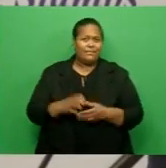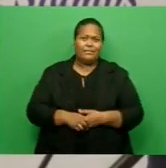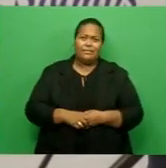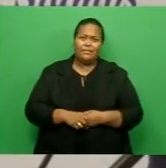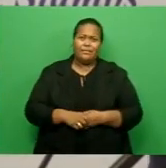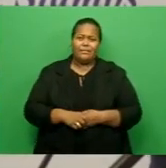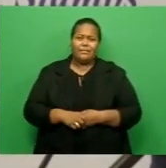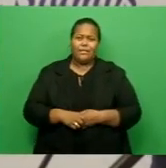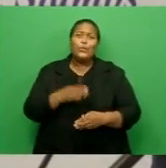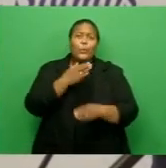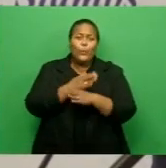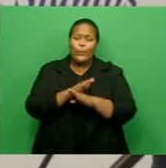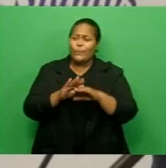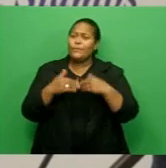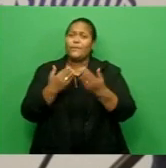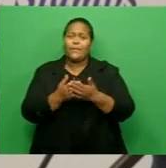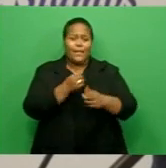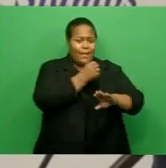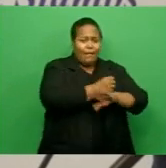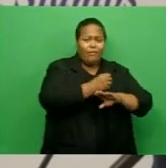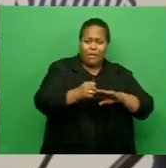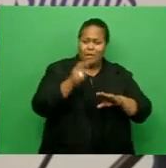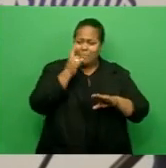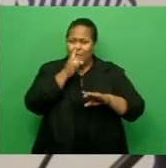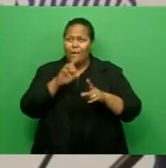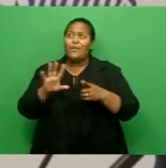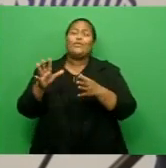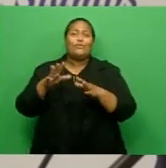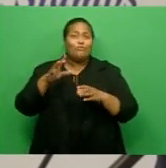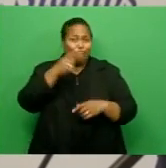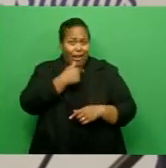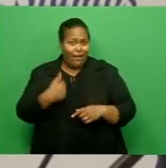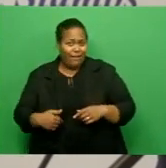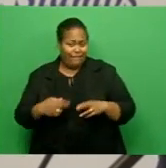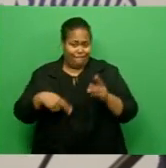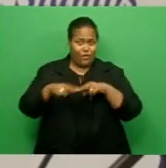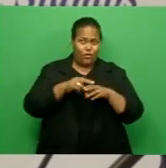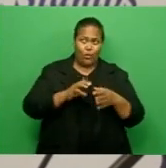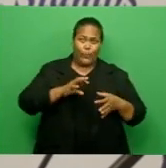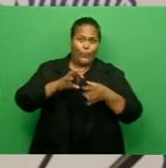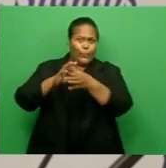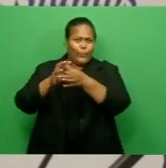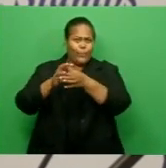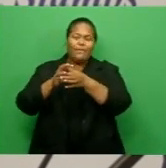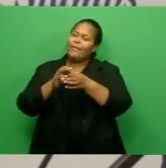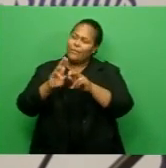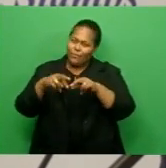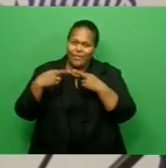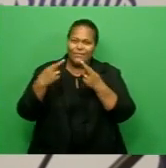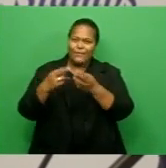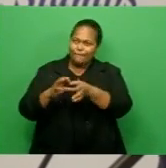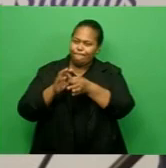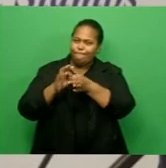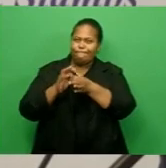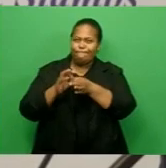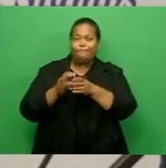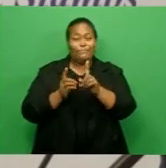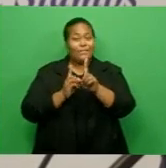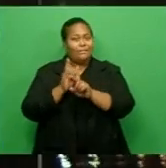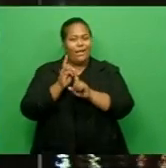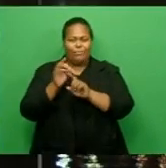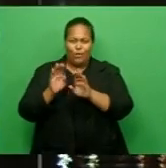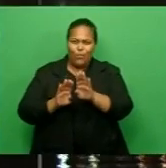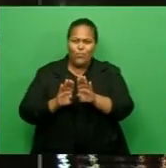efforts of the governments and people of China and Fiji, China-Fiji relations have been developing